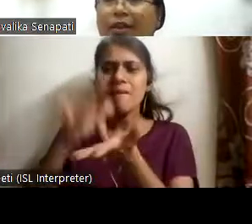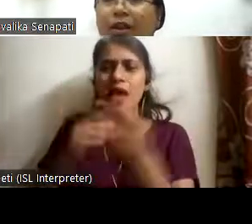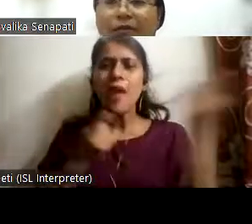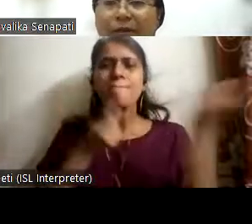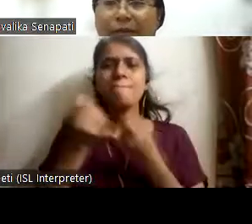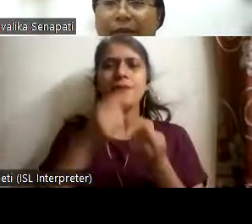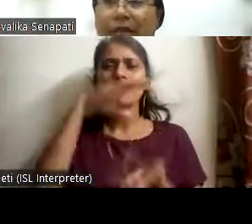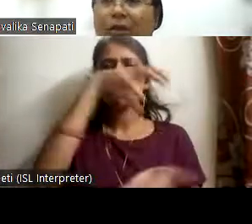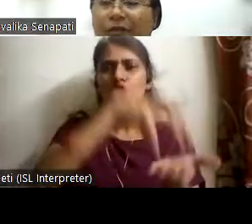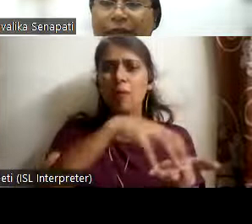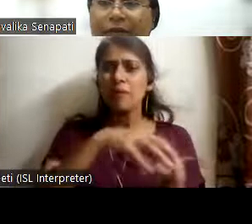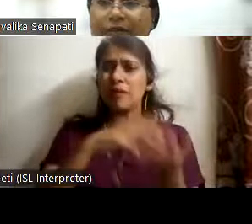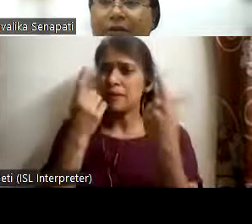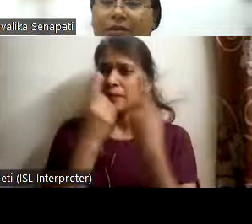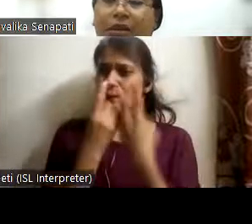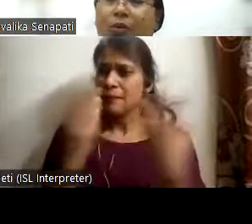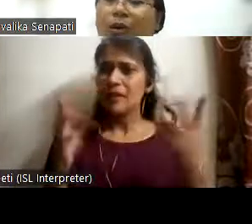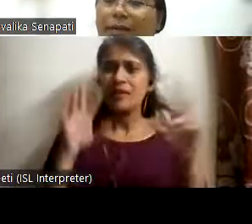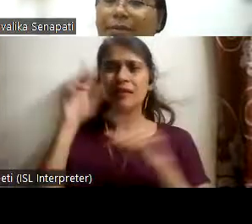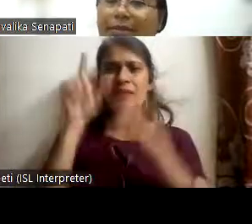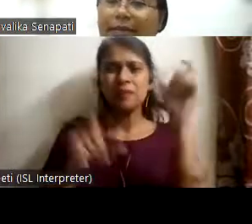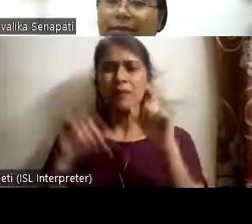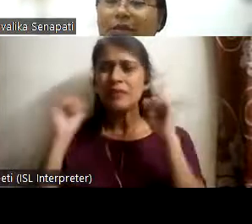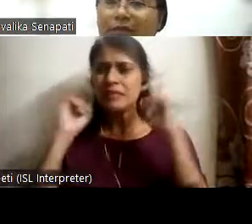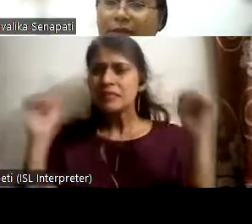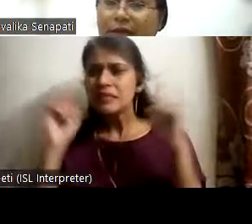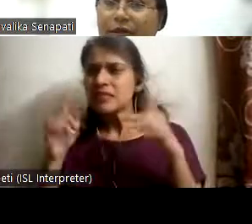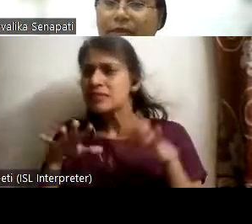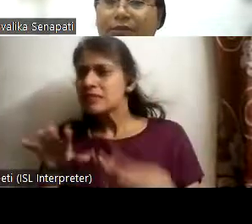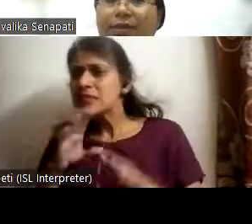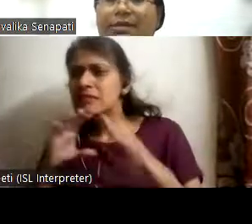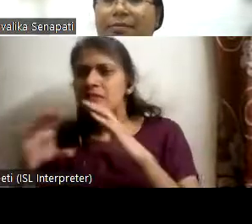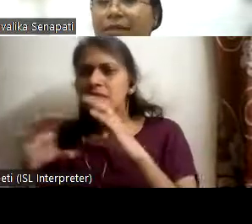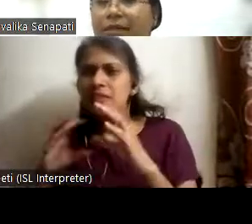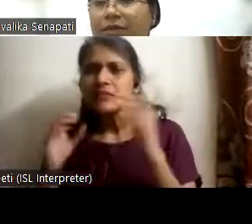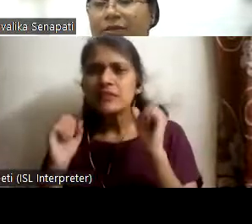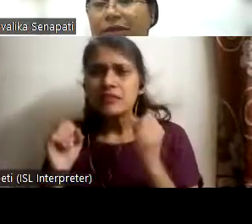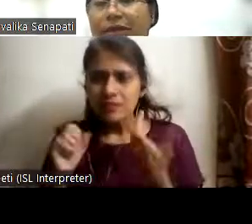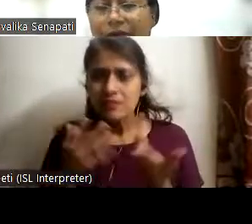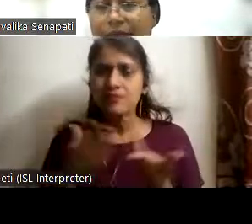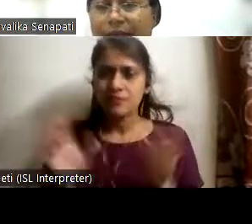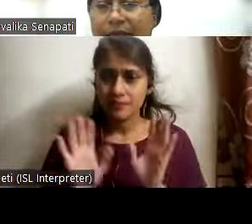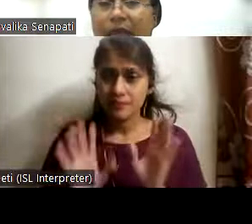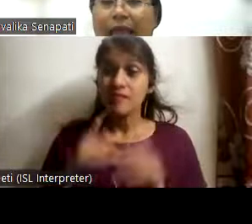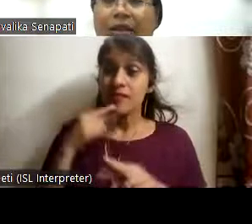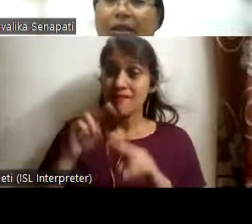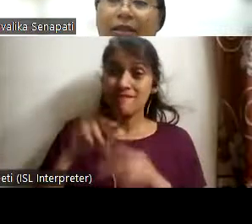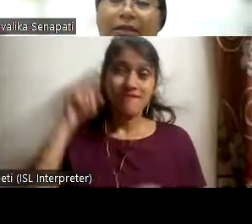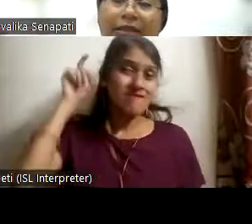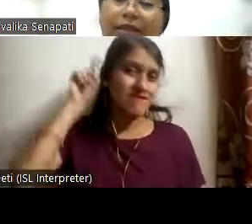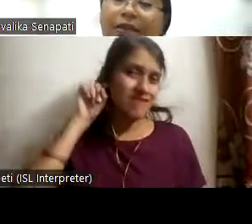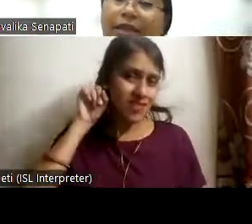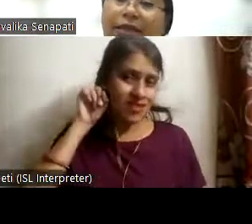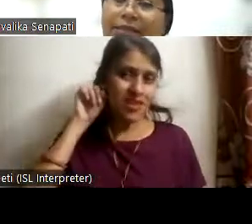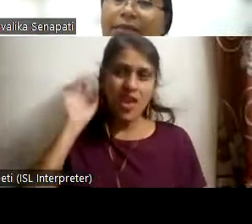where there are a lot of people, a lot of background sound. What happens in that kind of a scenario is when somebody is using a hearing aid, and